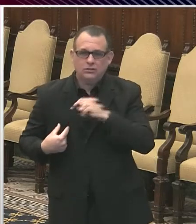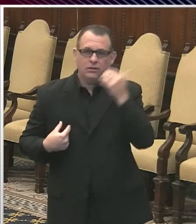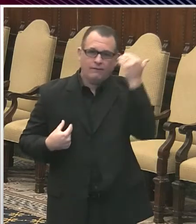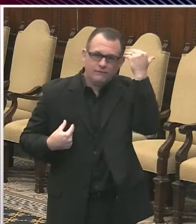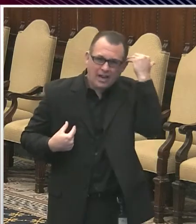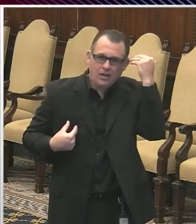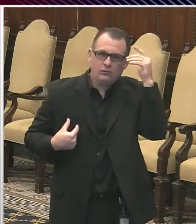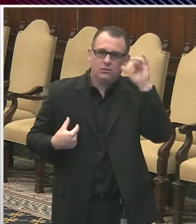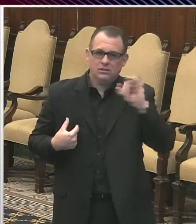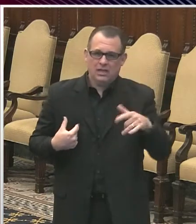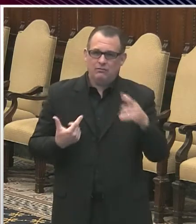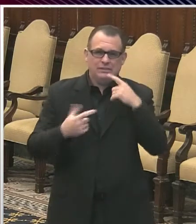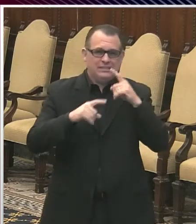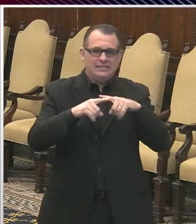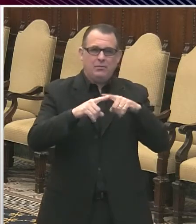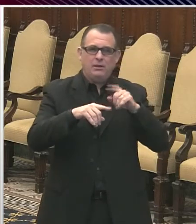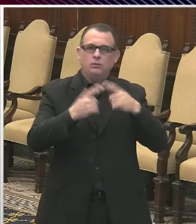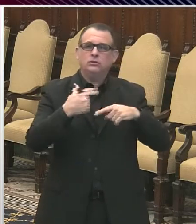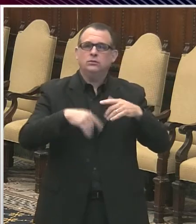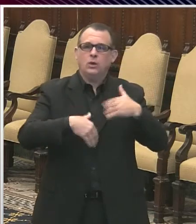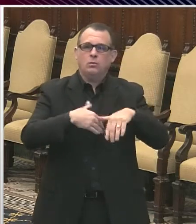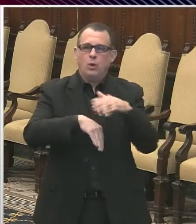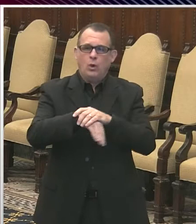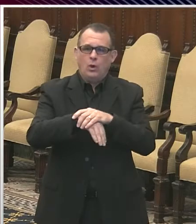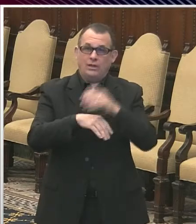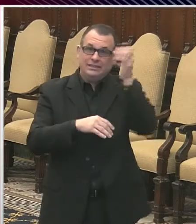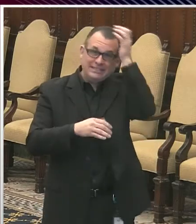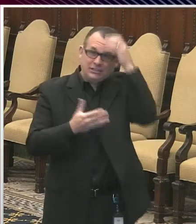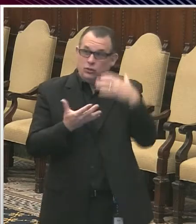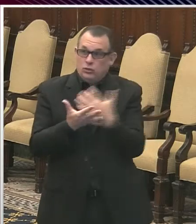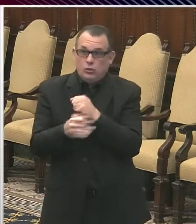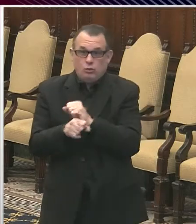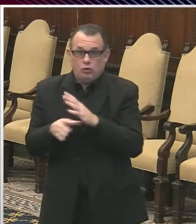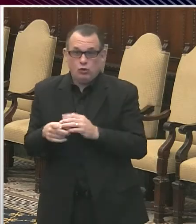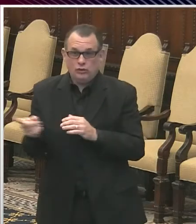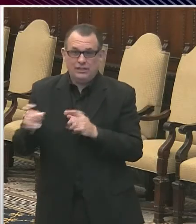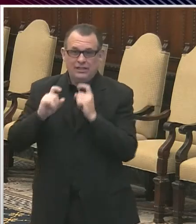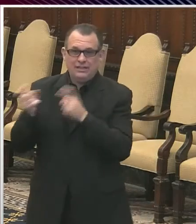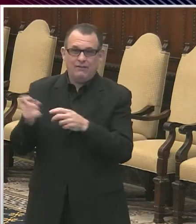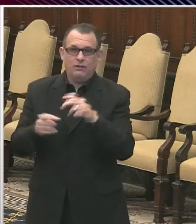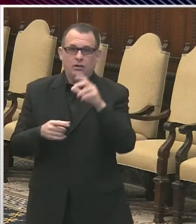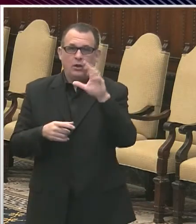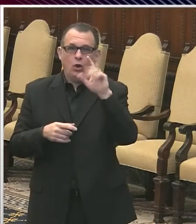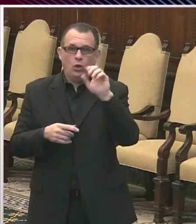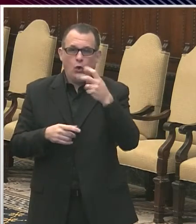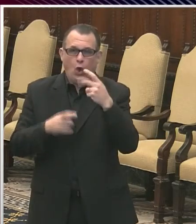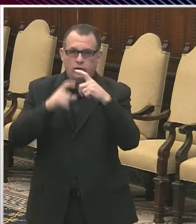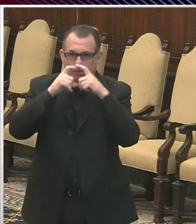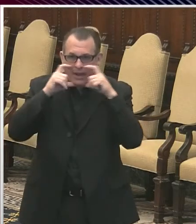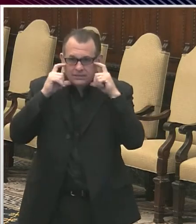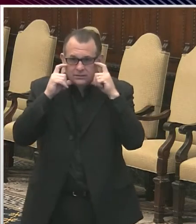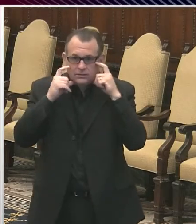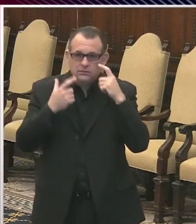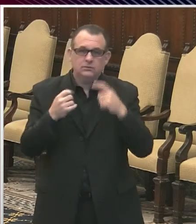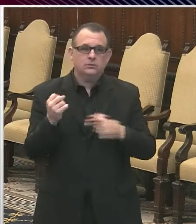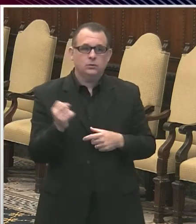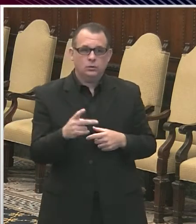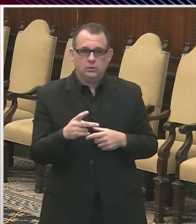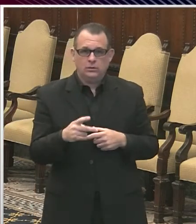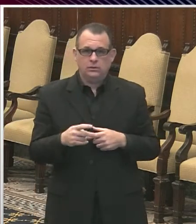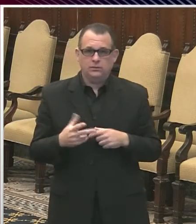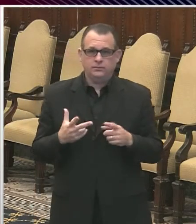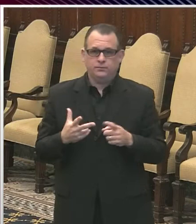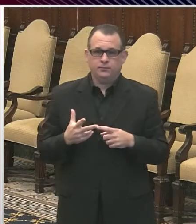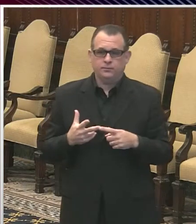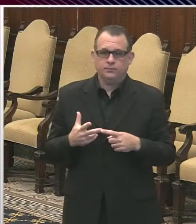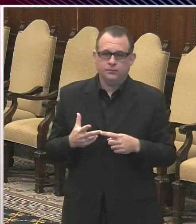specific protocol, and so sanitation workers have been given cloth masks. Okay. Well, my last question is, have